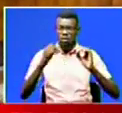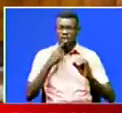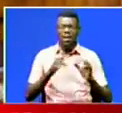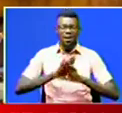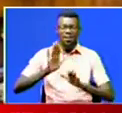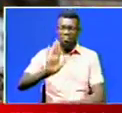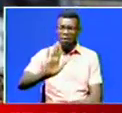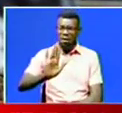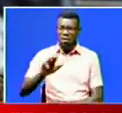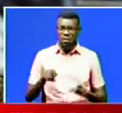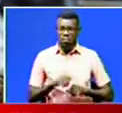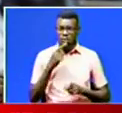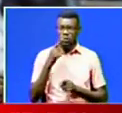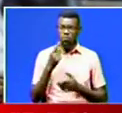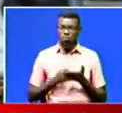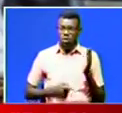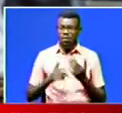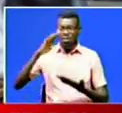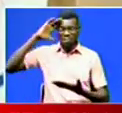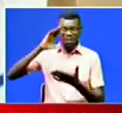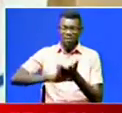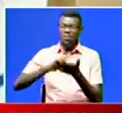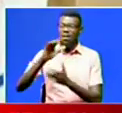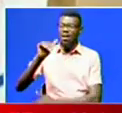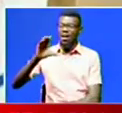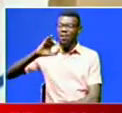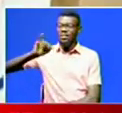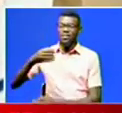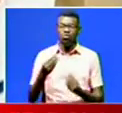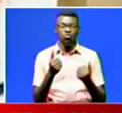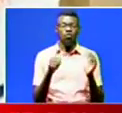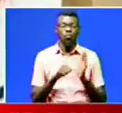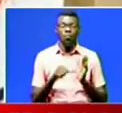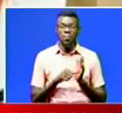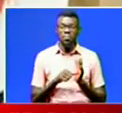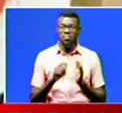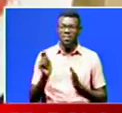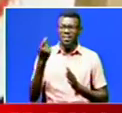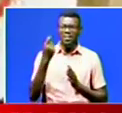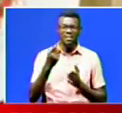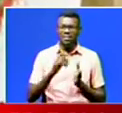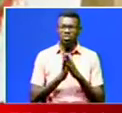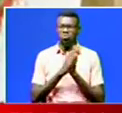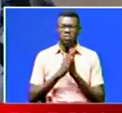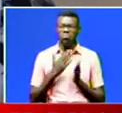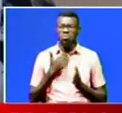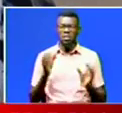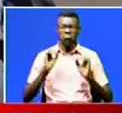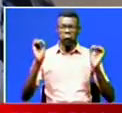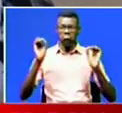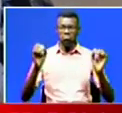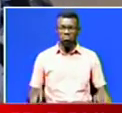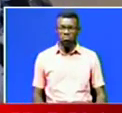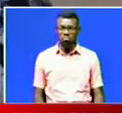affirmed its faith in the ICJ at resolving the dispute. Kenya would hear none of this. Kenya's position about